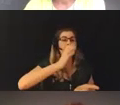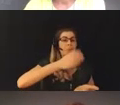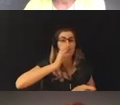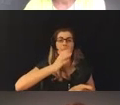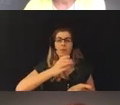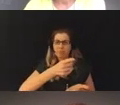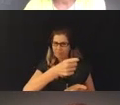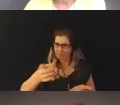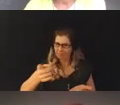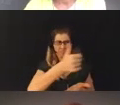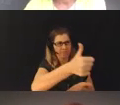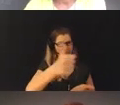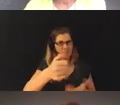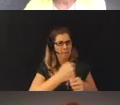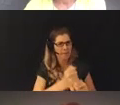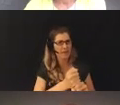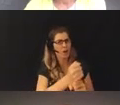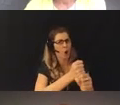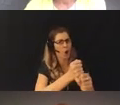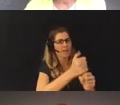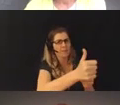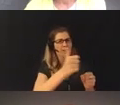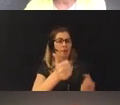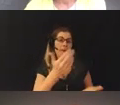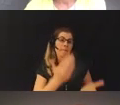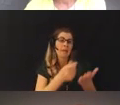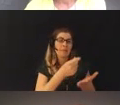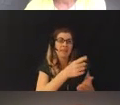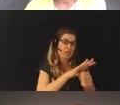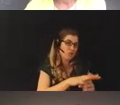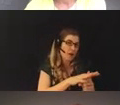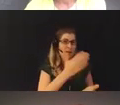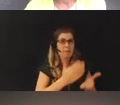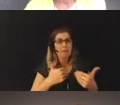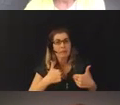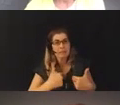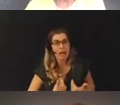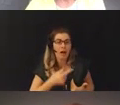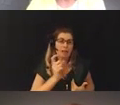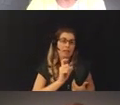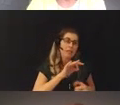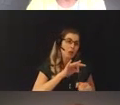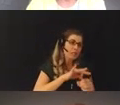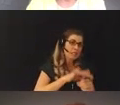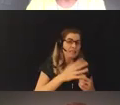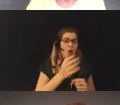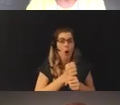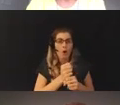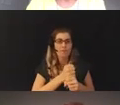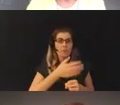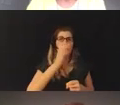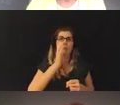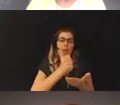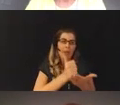can make themselves coffee or tea, right? Because as human beings, maybe they're stressed out or maybe they're tired and maybe they just need to have a cup of tea or coffee to keep going,